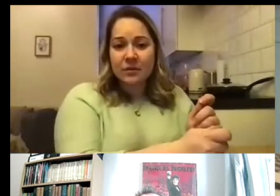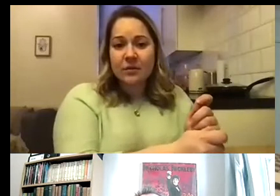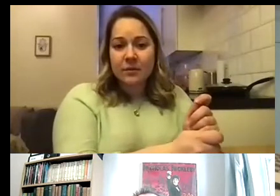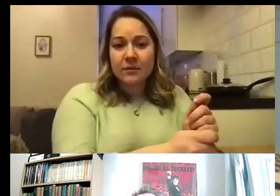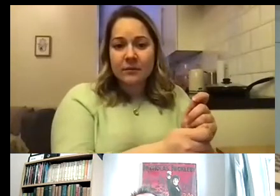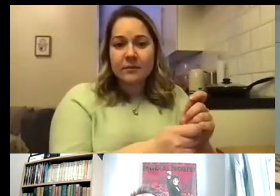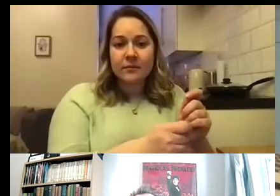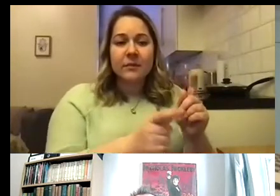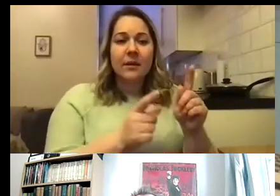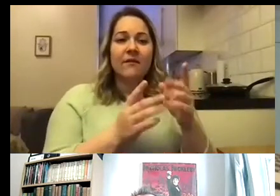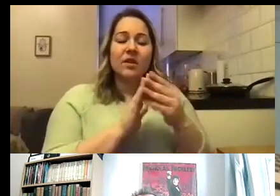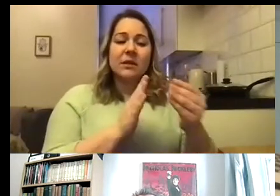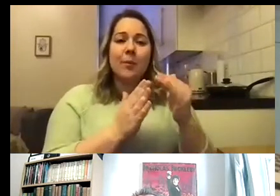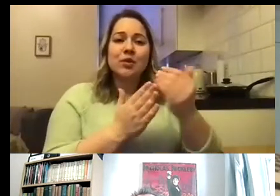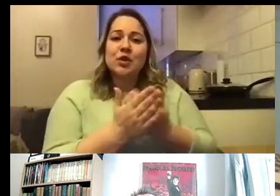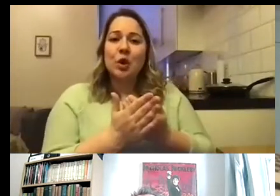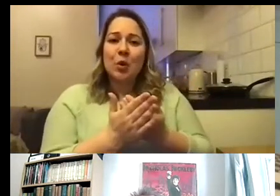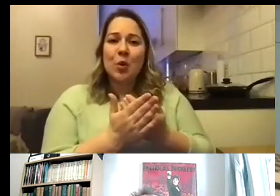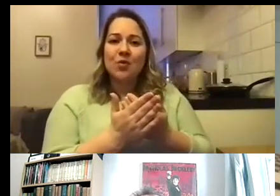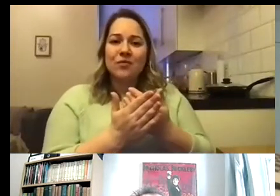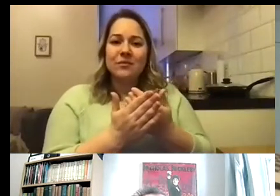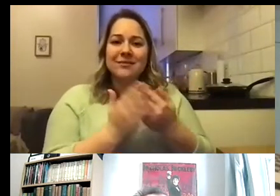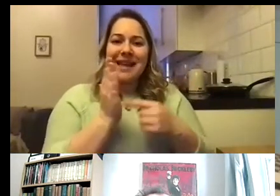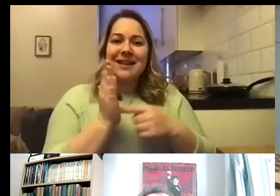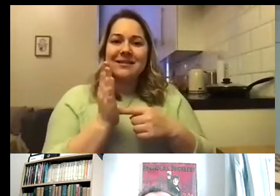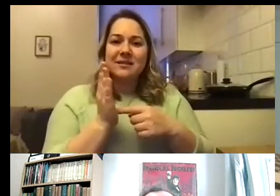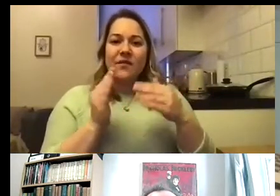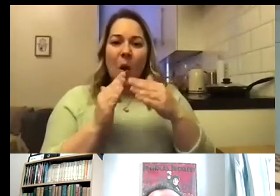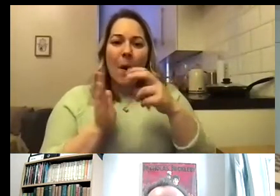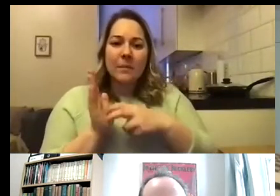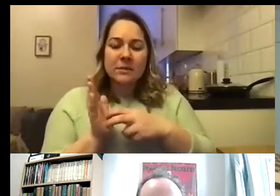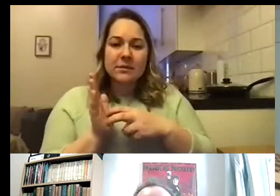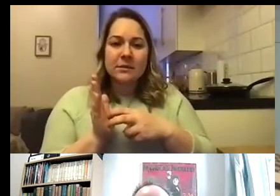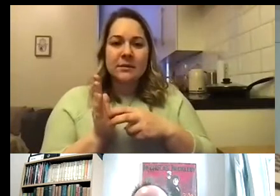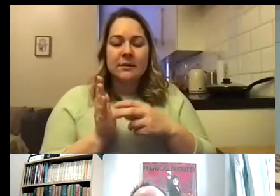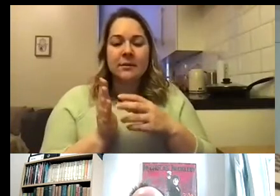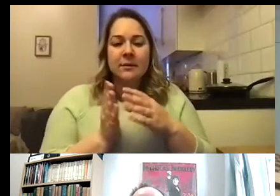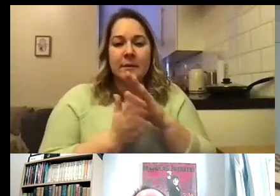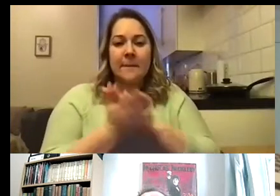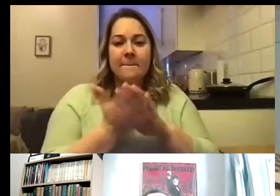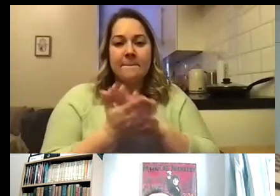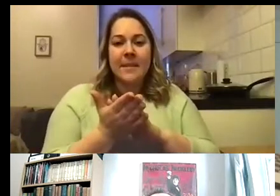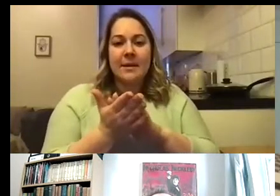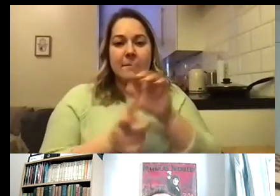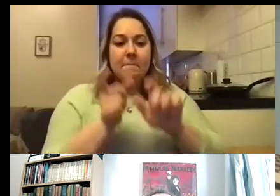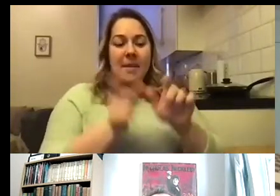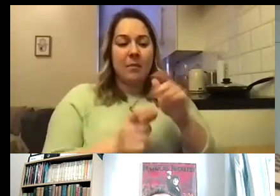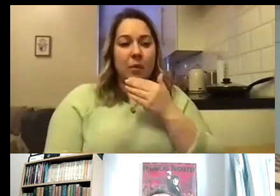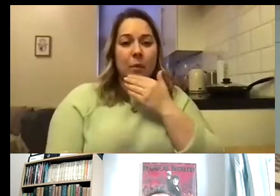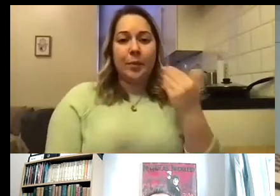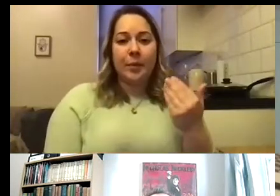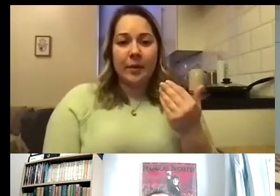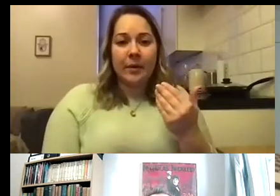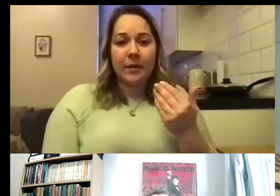secure tenancies. So again, social housing tenants don't have the kind of breath or